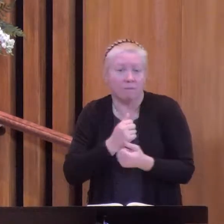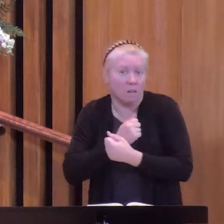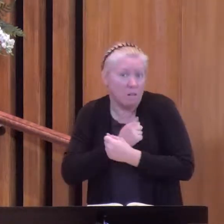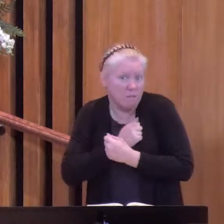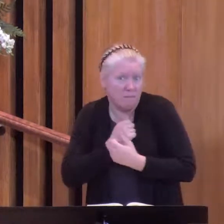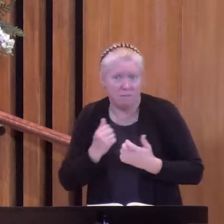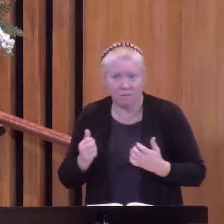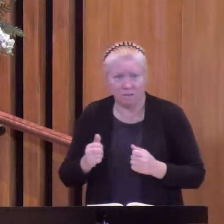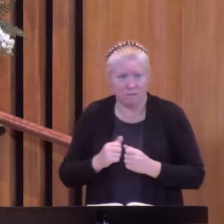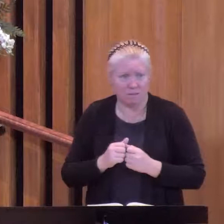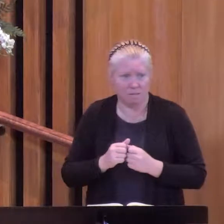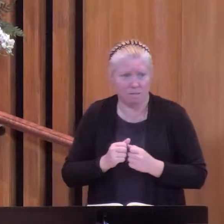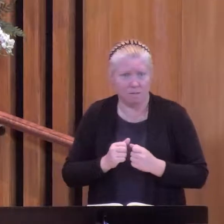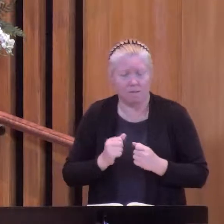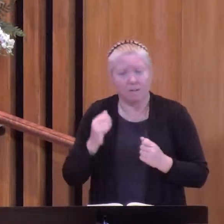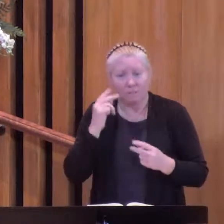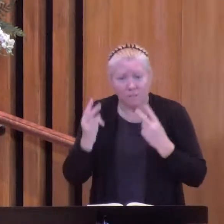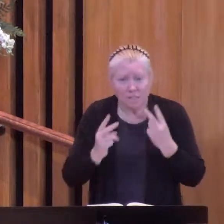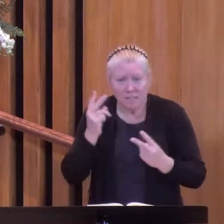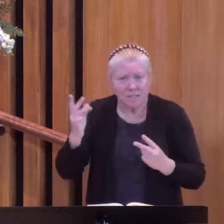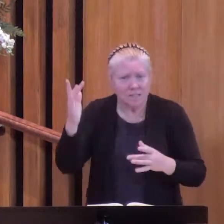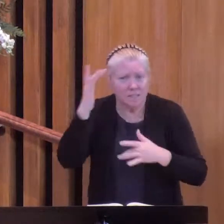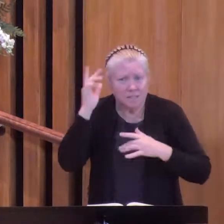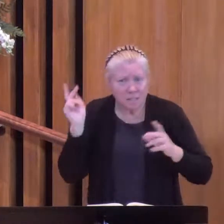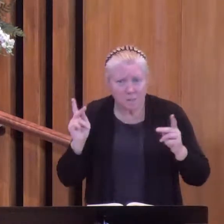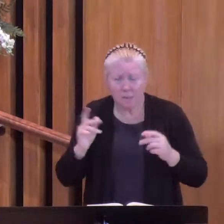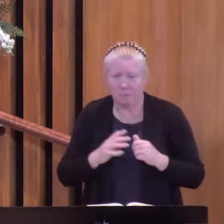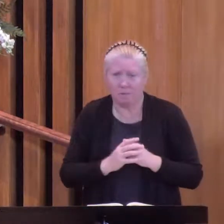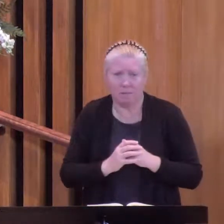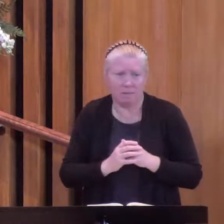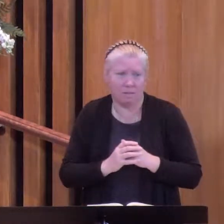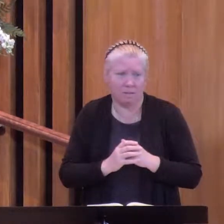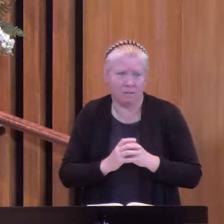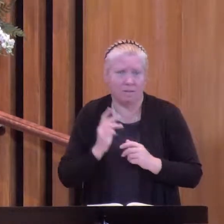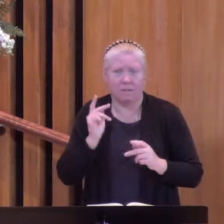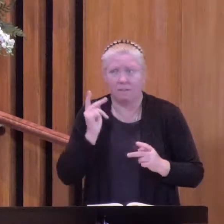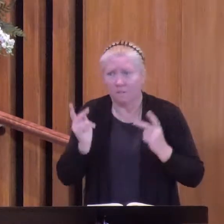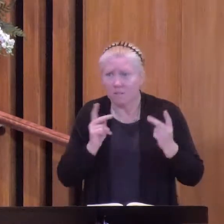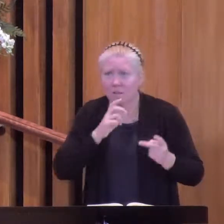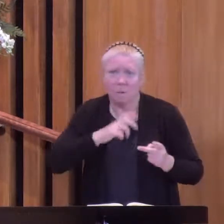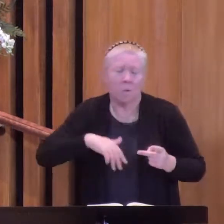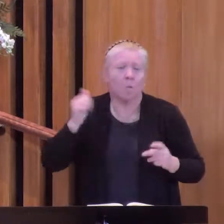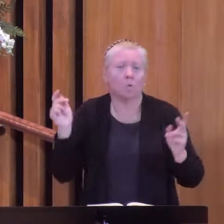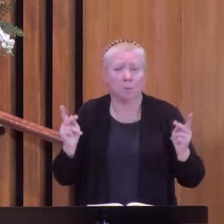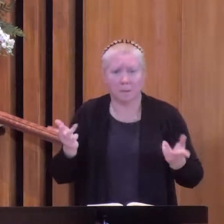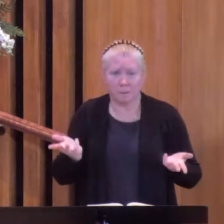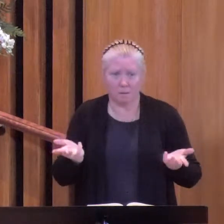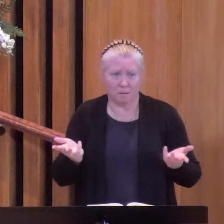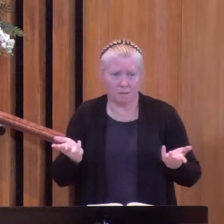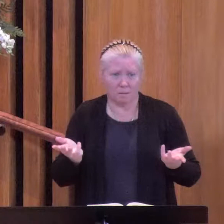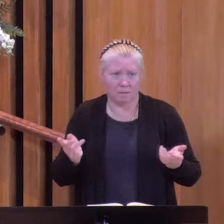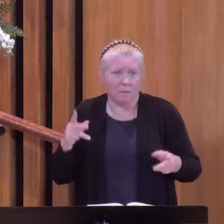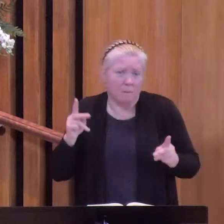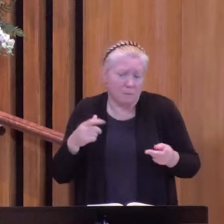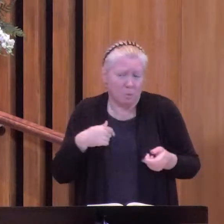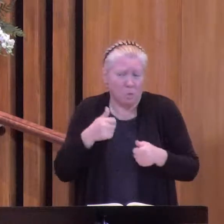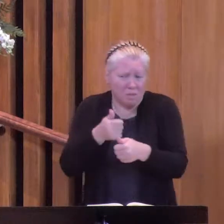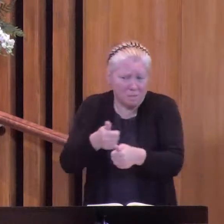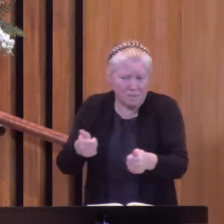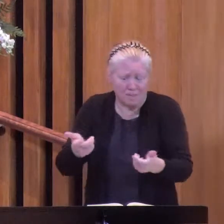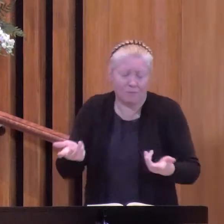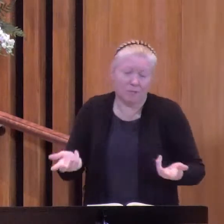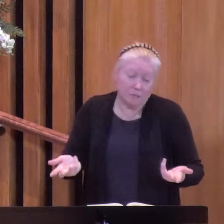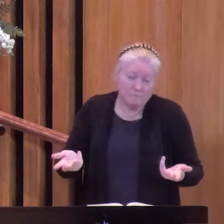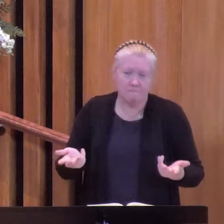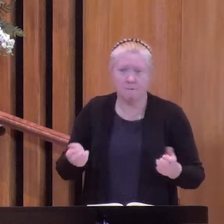the sick, the elderly, those who are vulnerable, opening our hearts to help